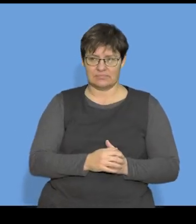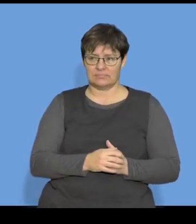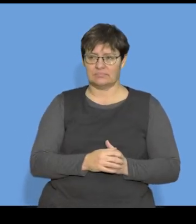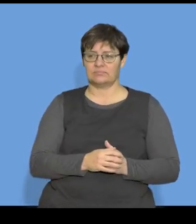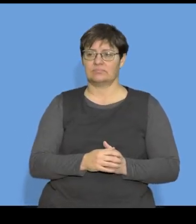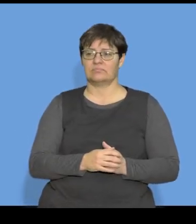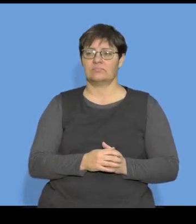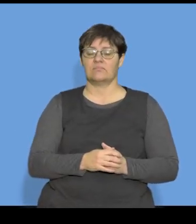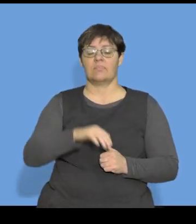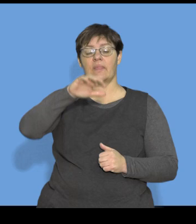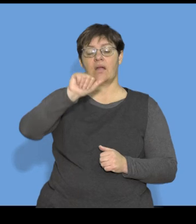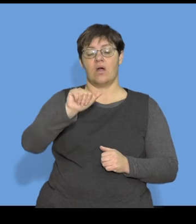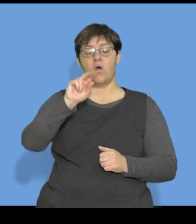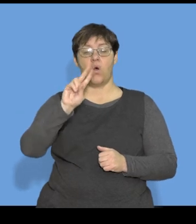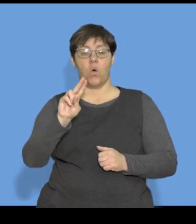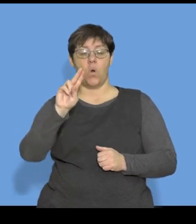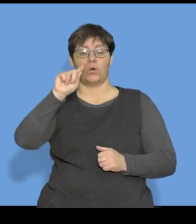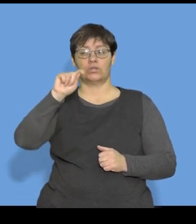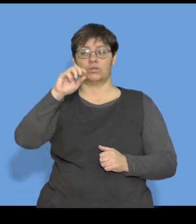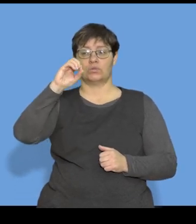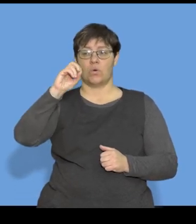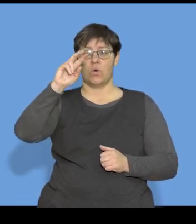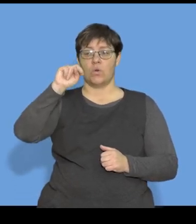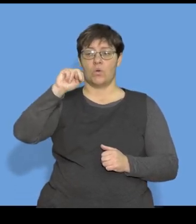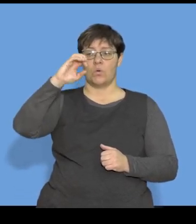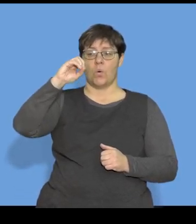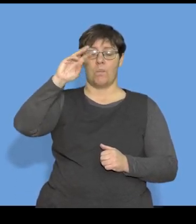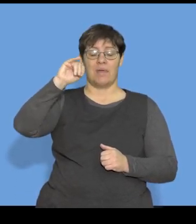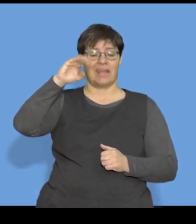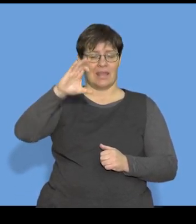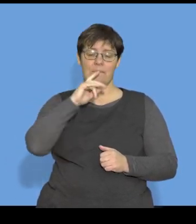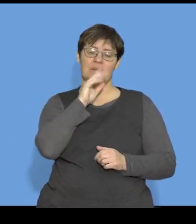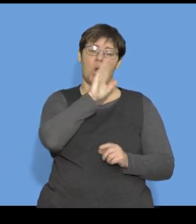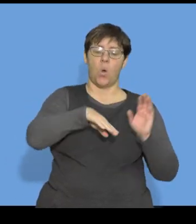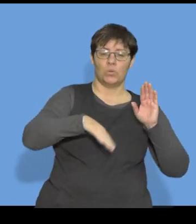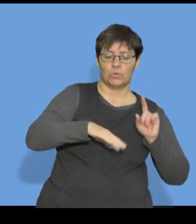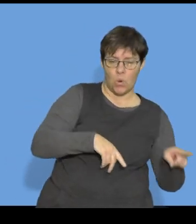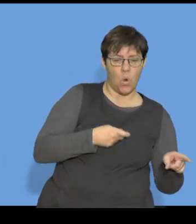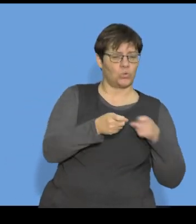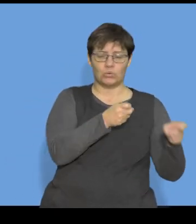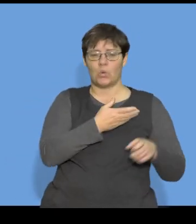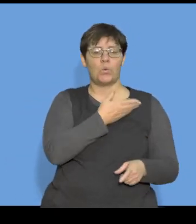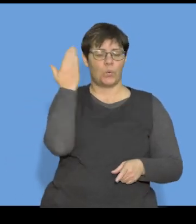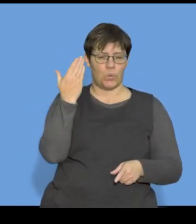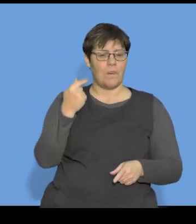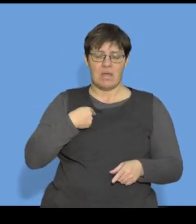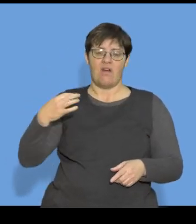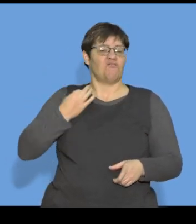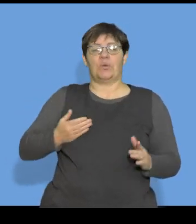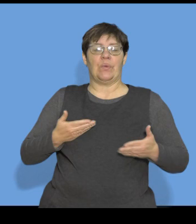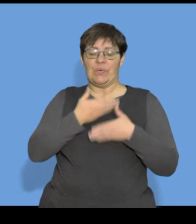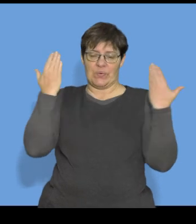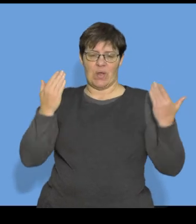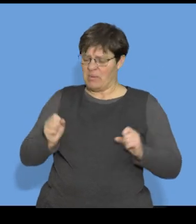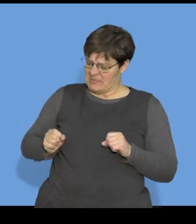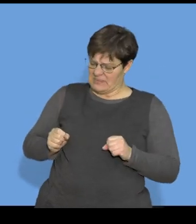Then autonomic, remember you break this word into two. Auto, you don't have control, involuntary.